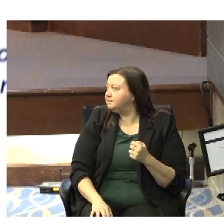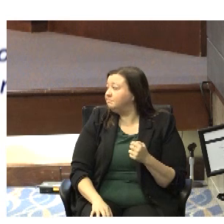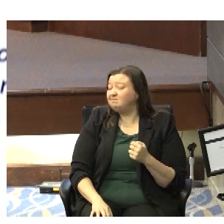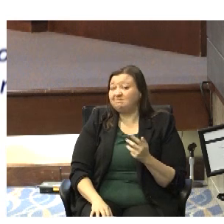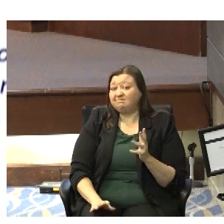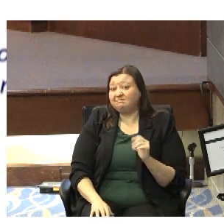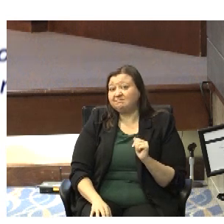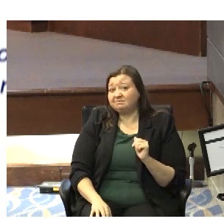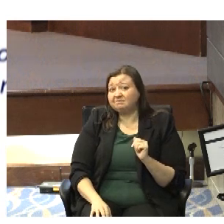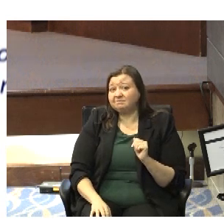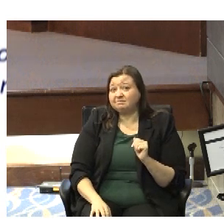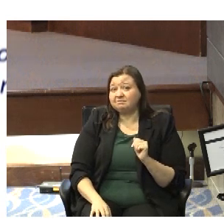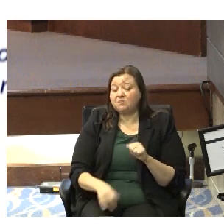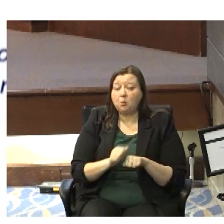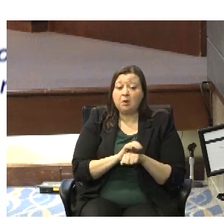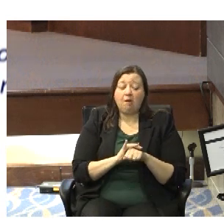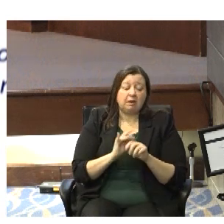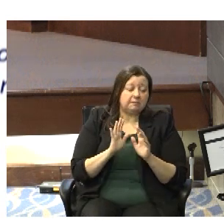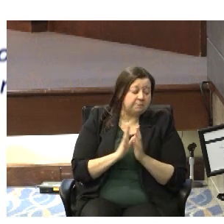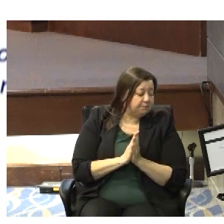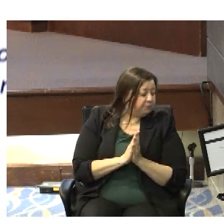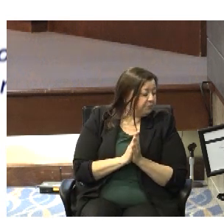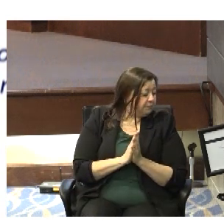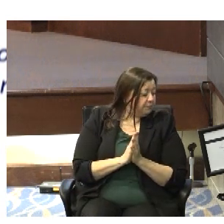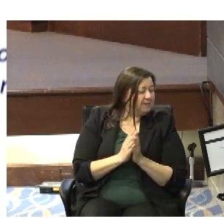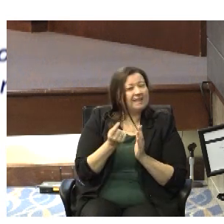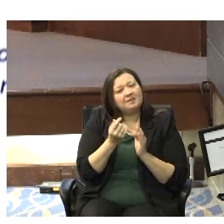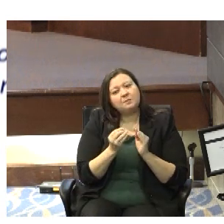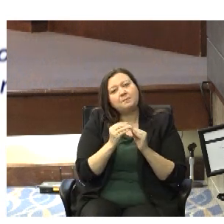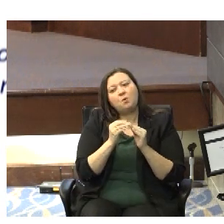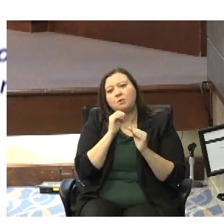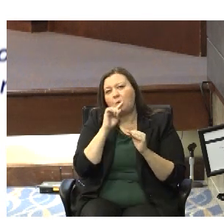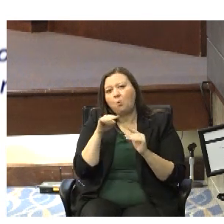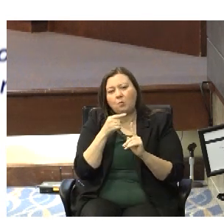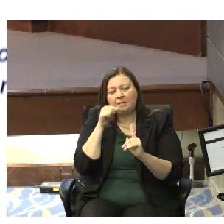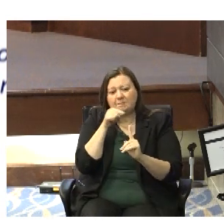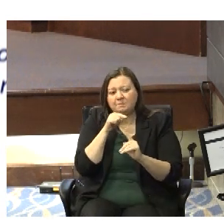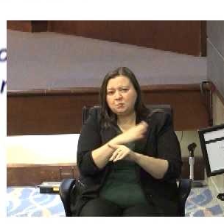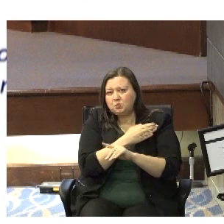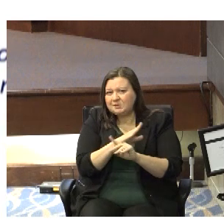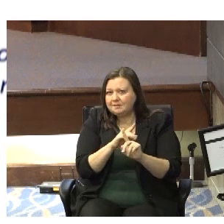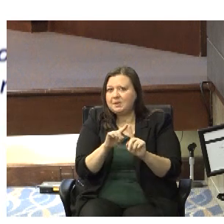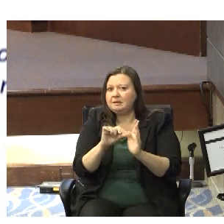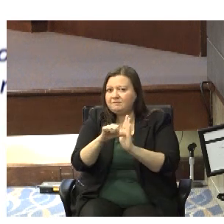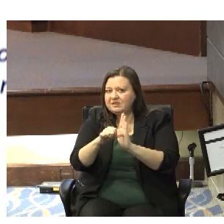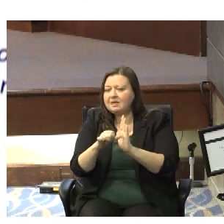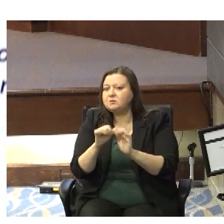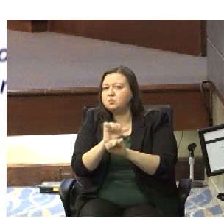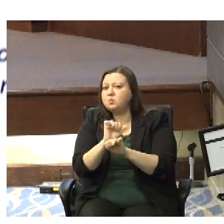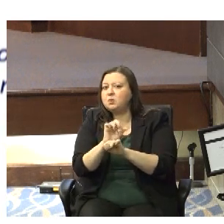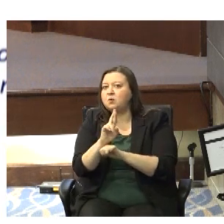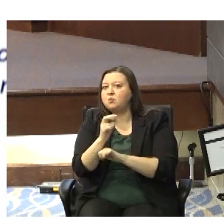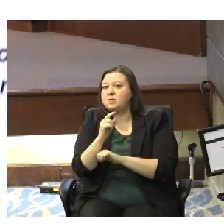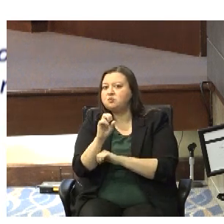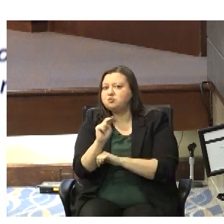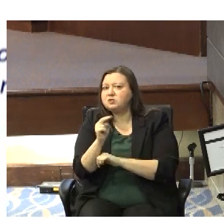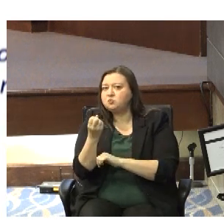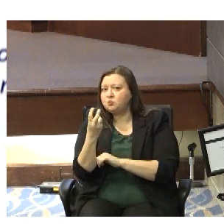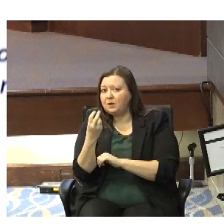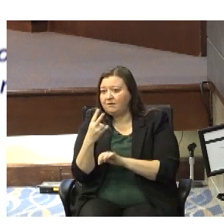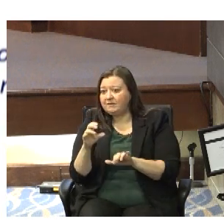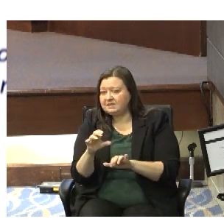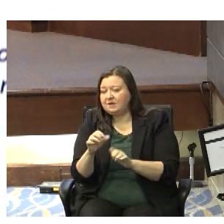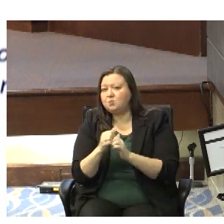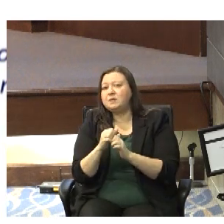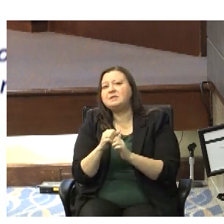Those are the events we're working on, but even a little bit more, not just about music. I definitely want to highlight the work that Region 12 has done with their